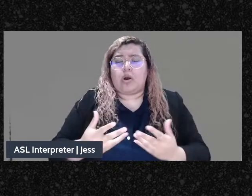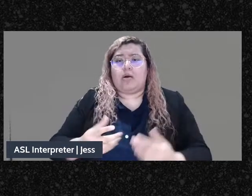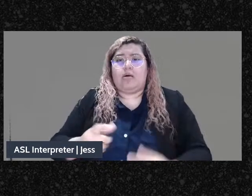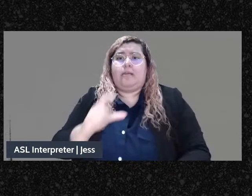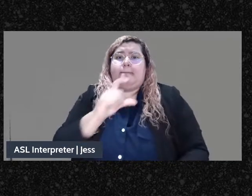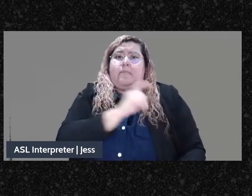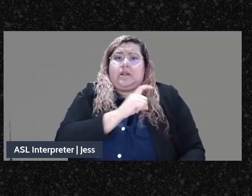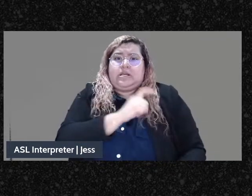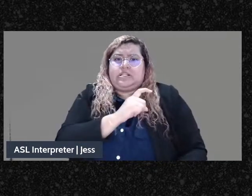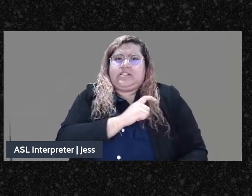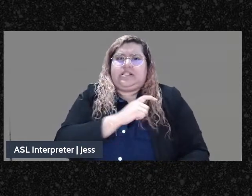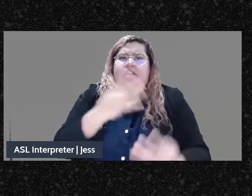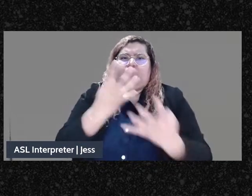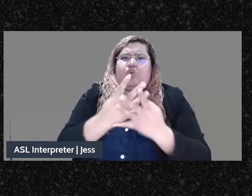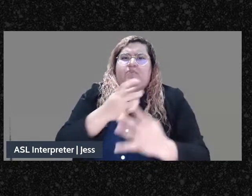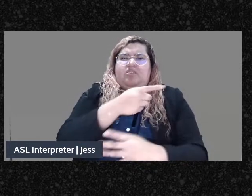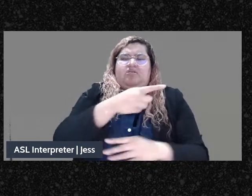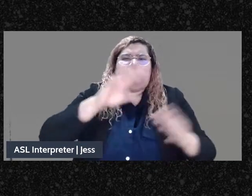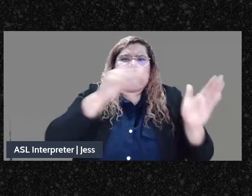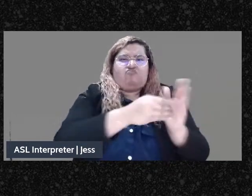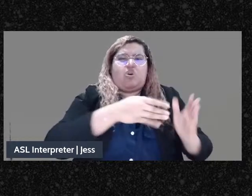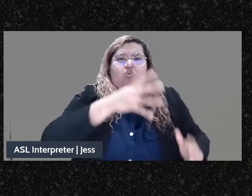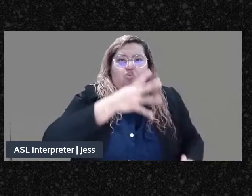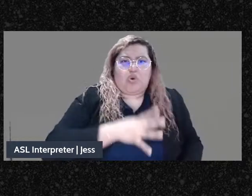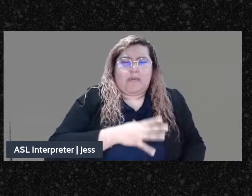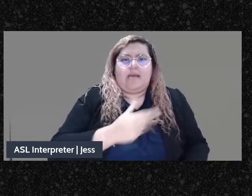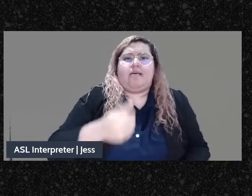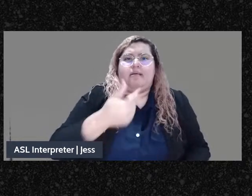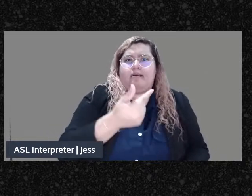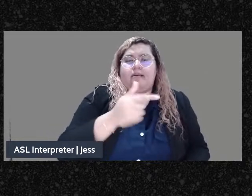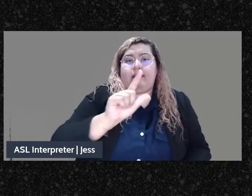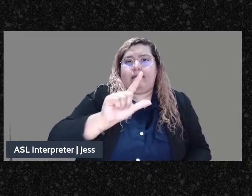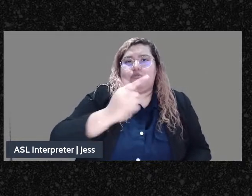of women and LGBT people of color.